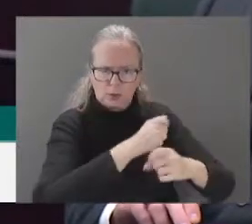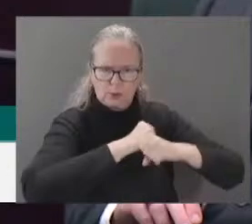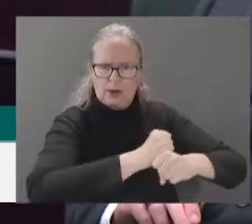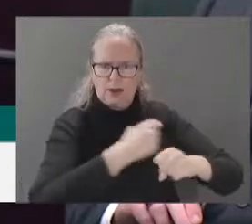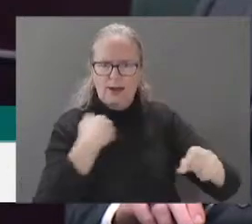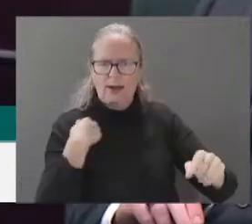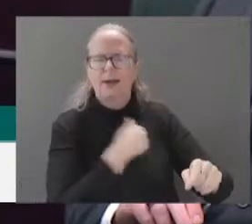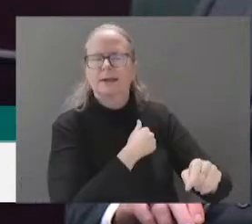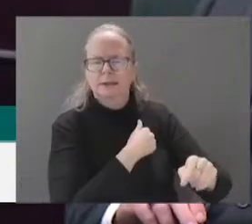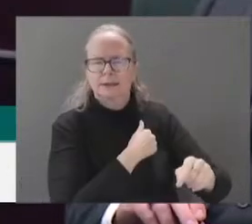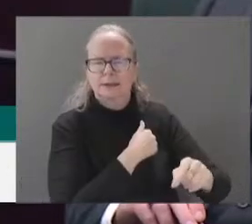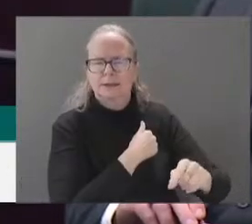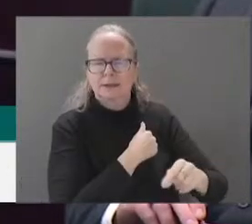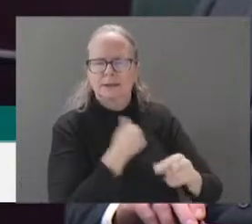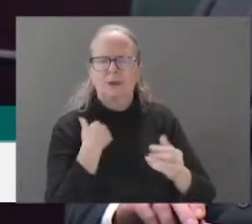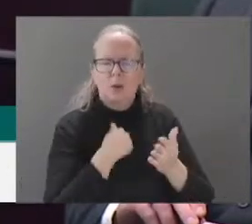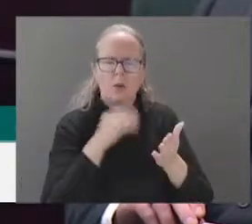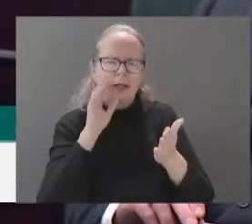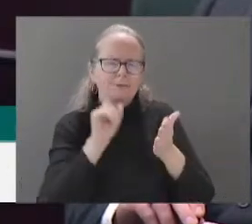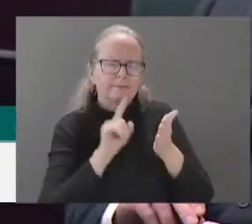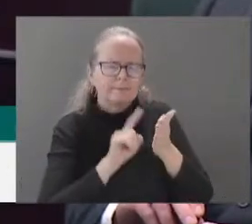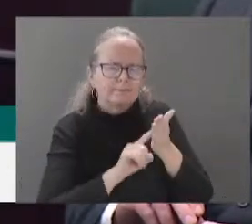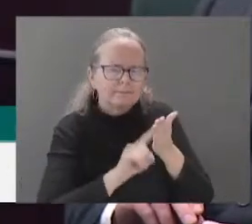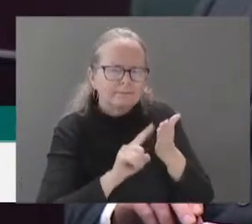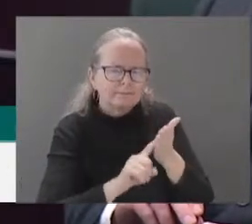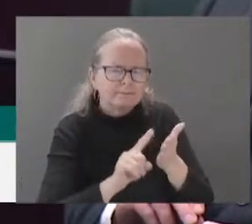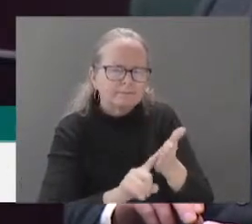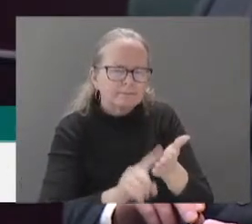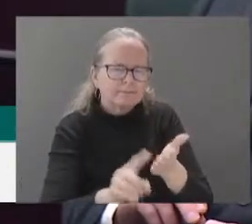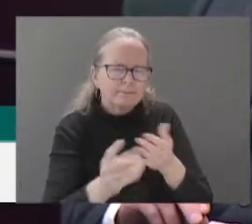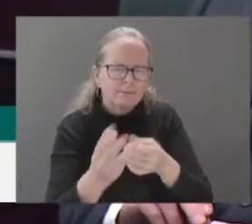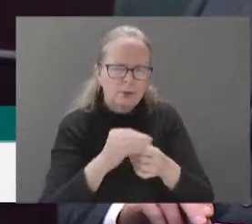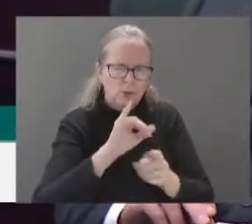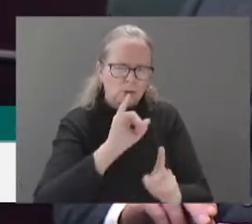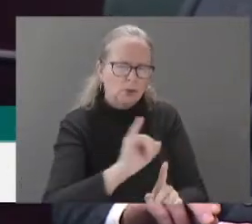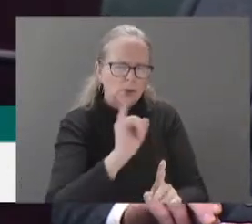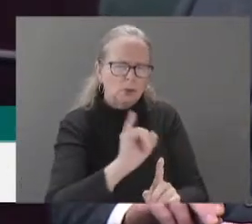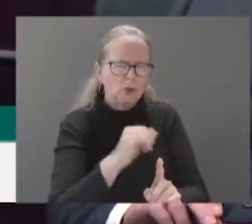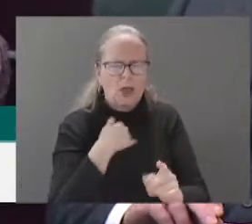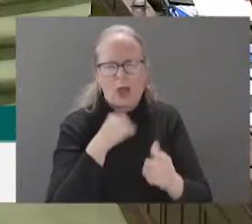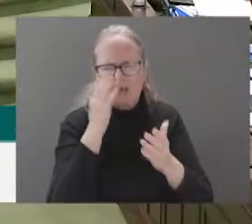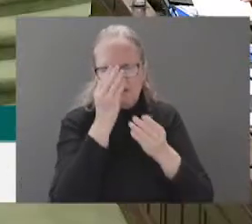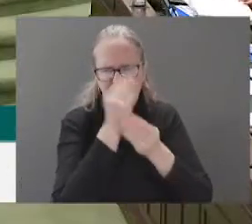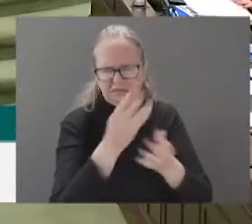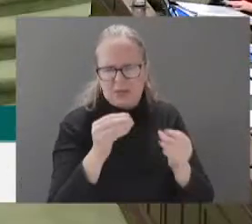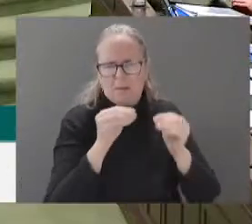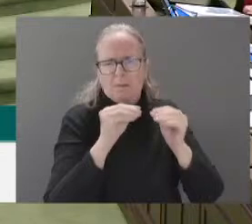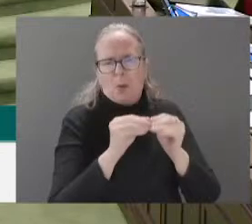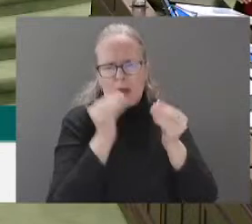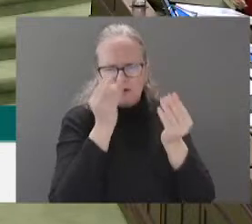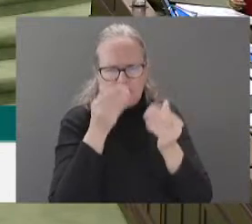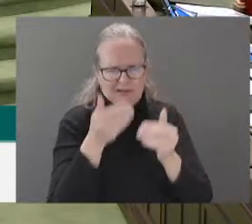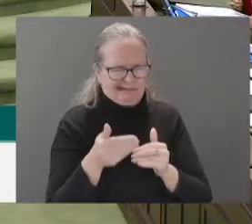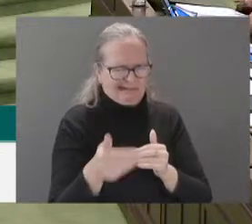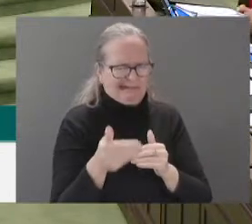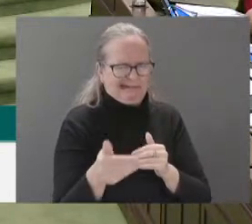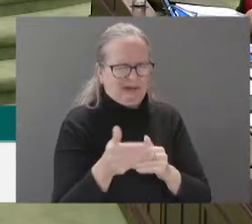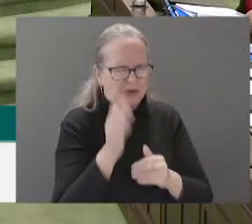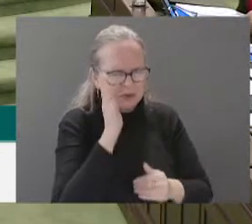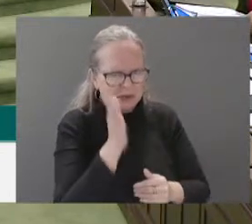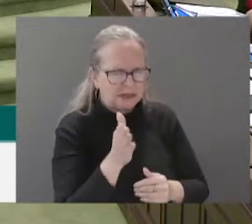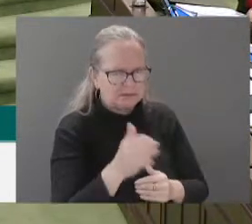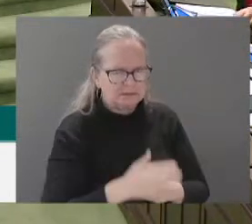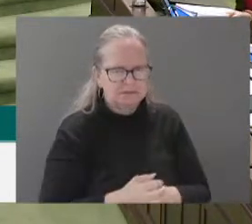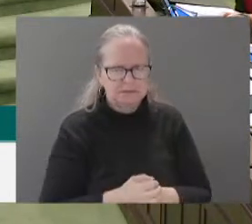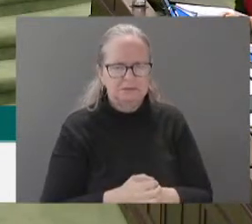very closely and I will be happy to bring forward uh further information as We Gather it the order The Honorable member for Edmonton